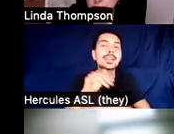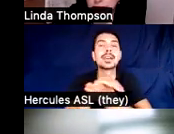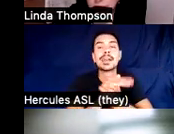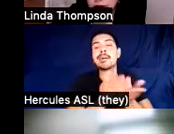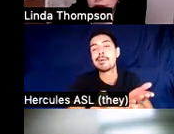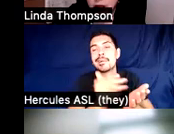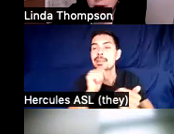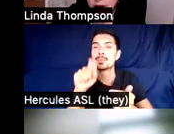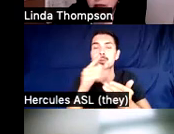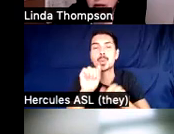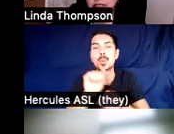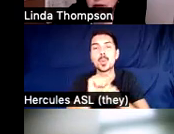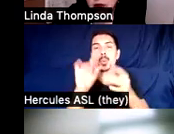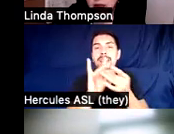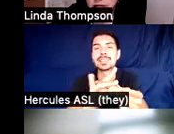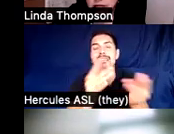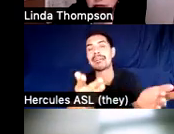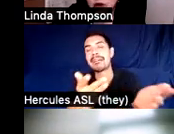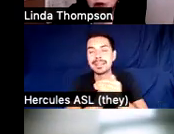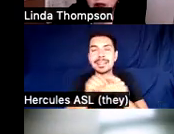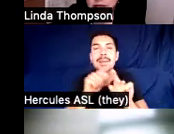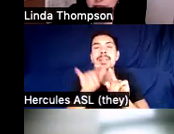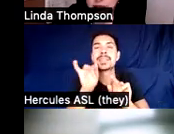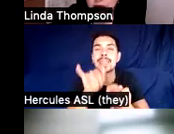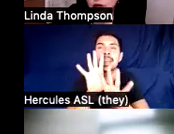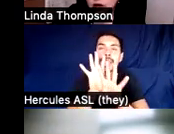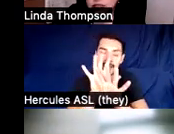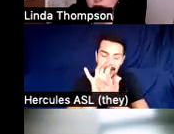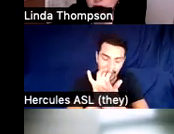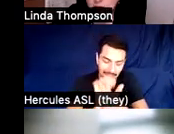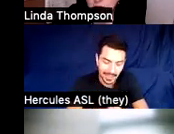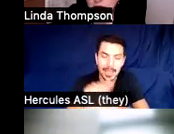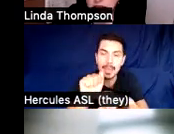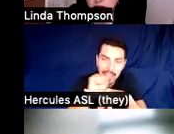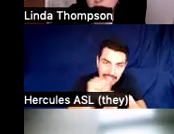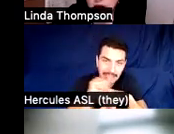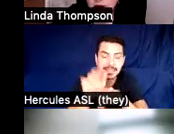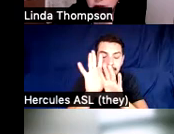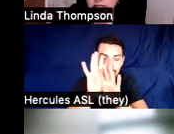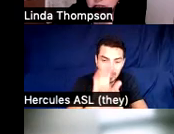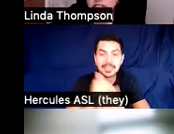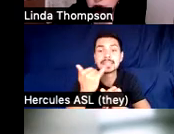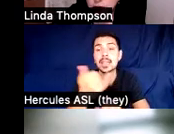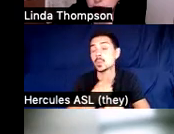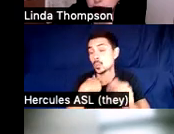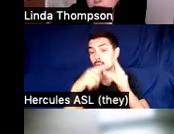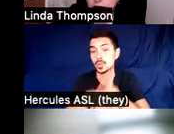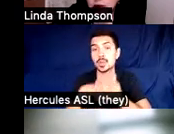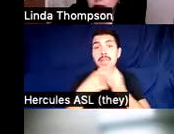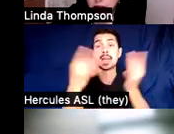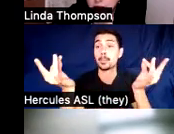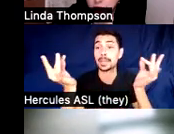related. And it's a practice. We're practicing. We're also now started a meditation